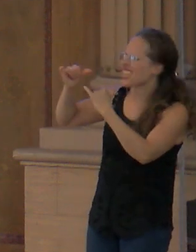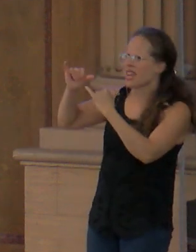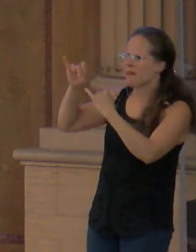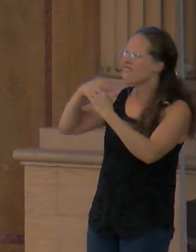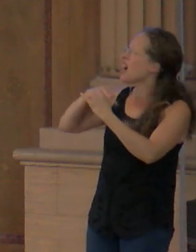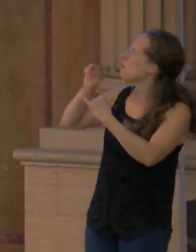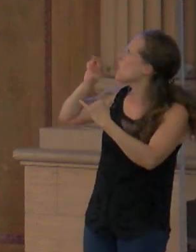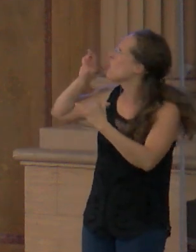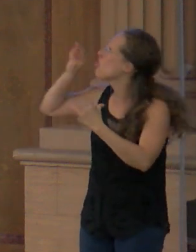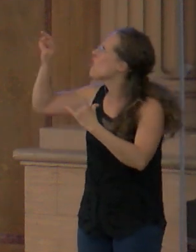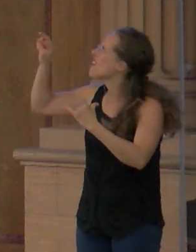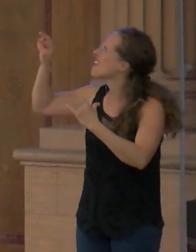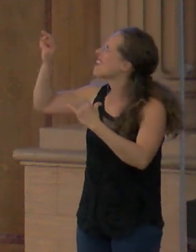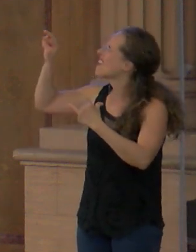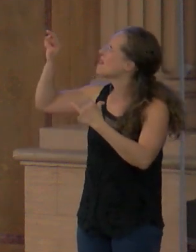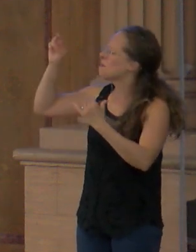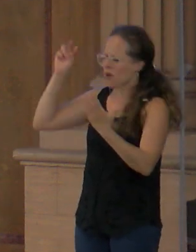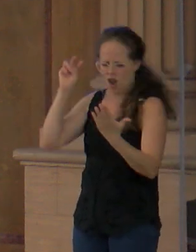gospel,